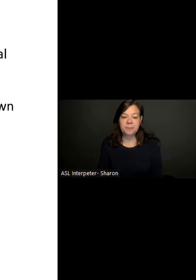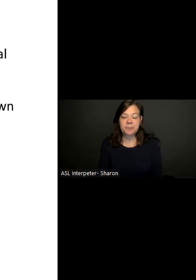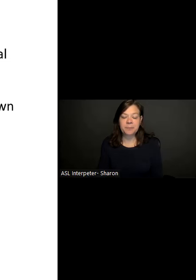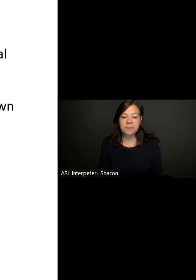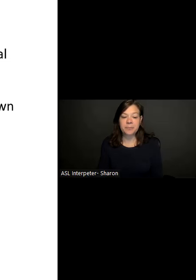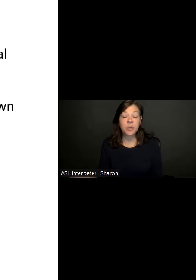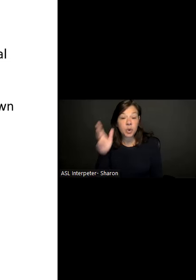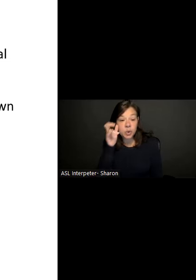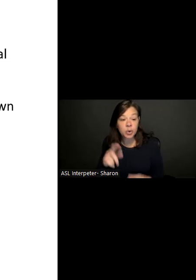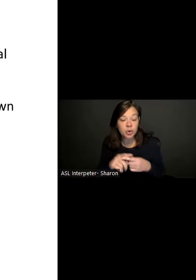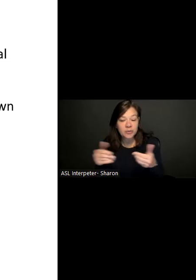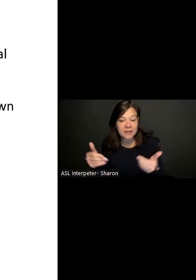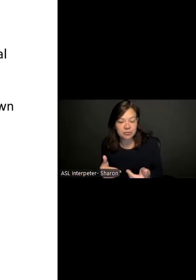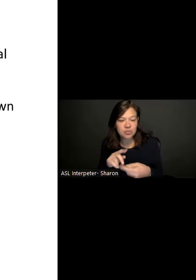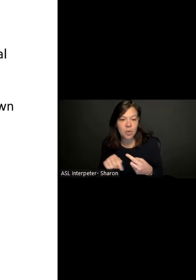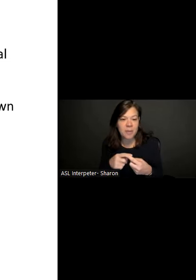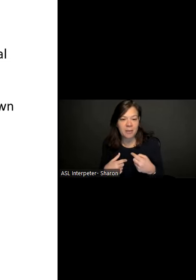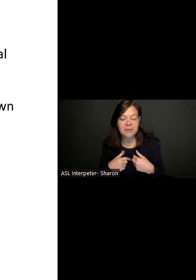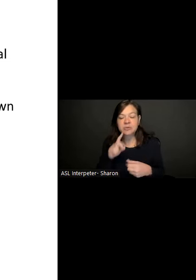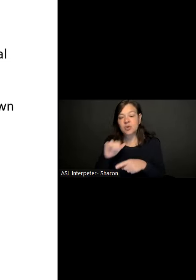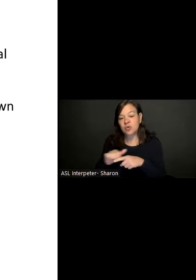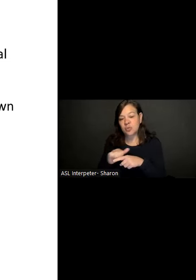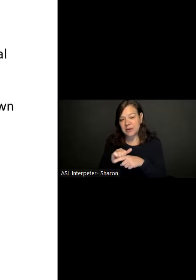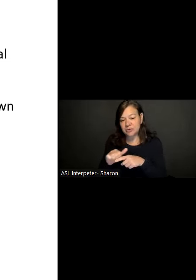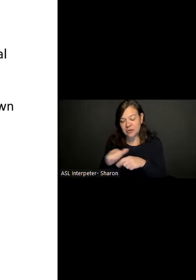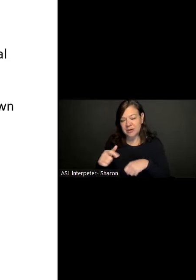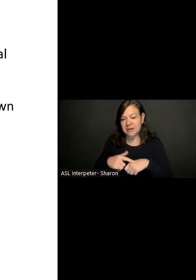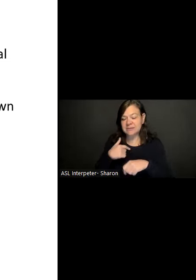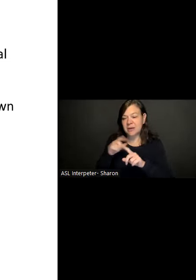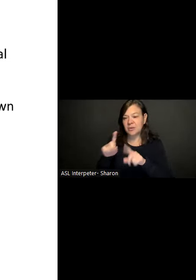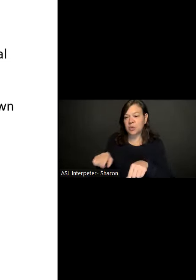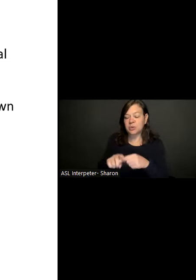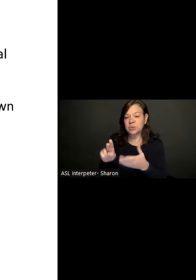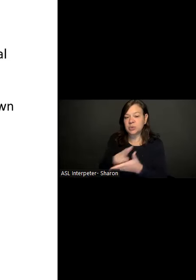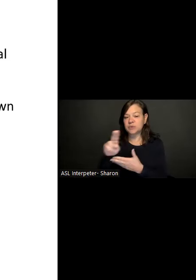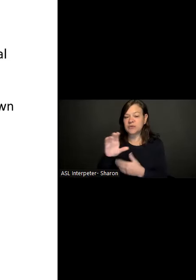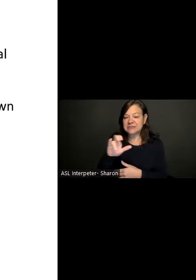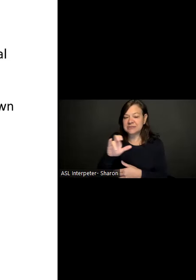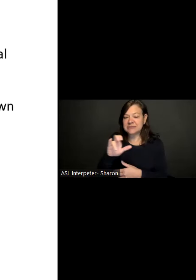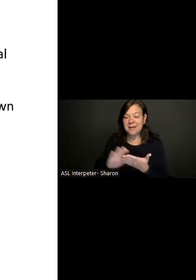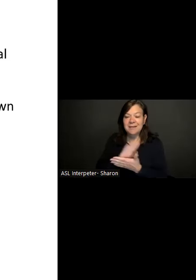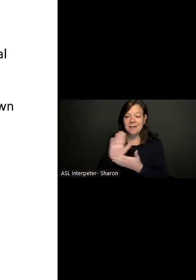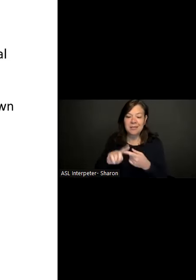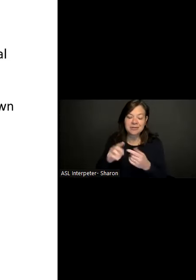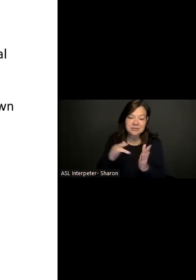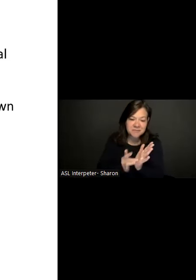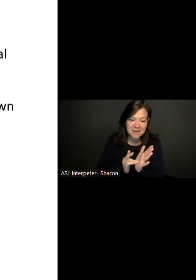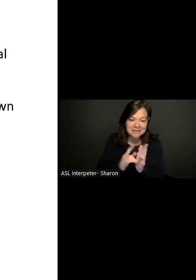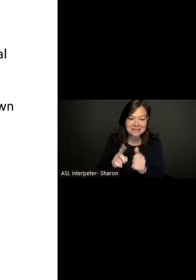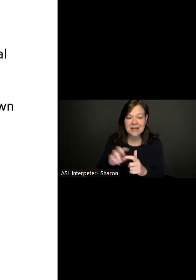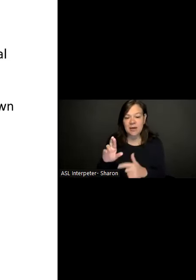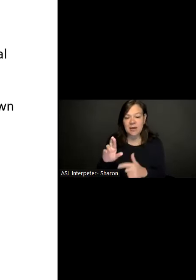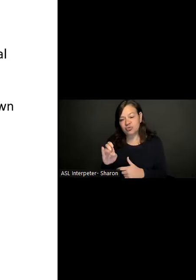You heard my introduction. So my training is I attended the University of Cincinnati College of Medicine and residency